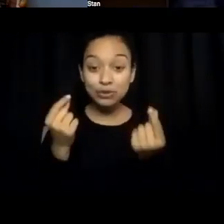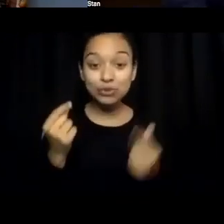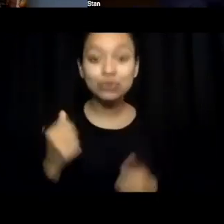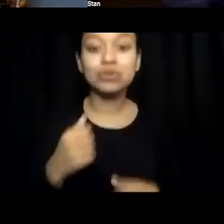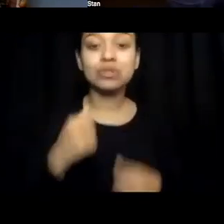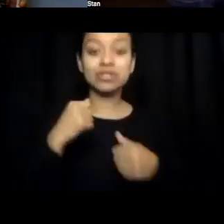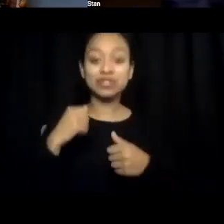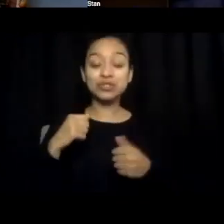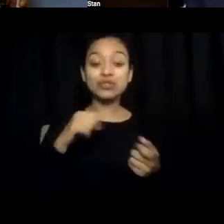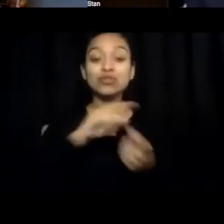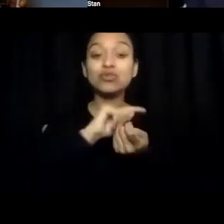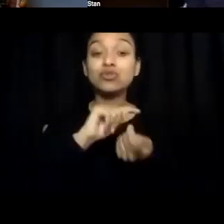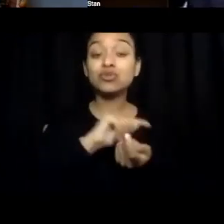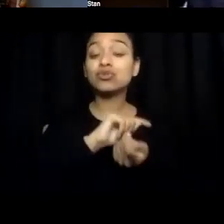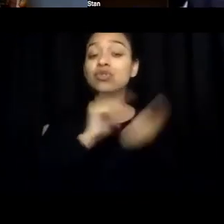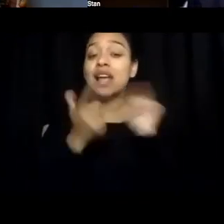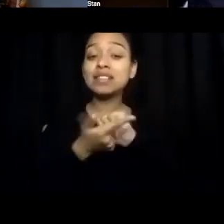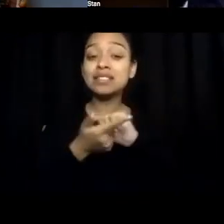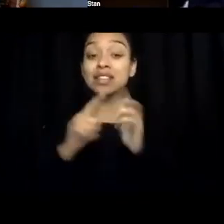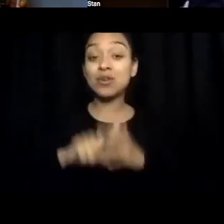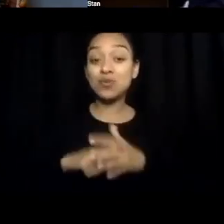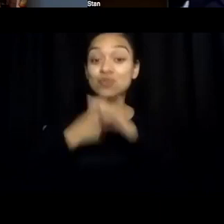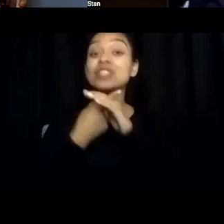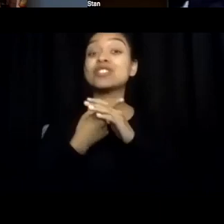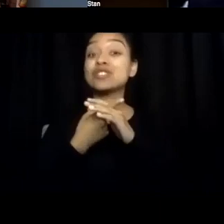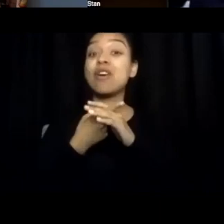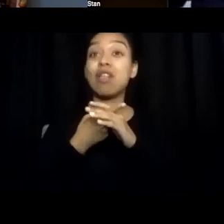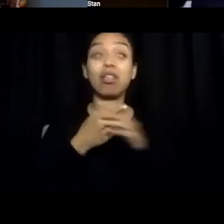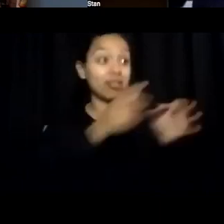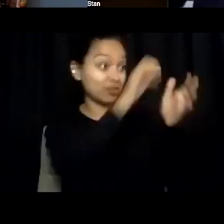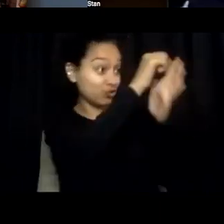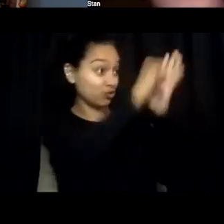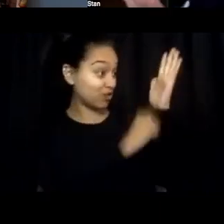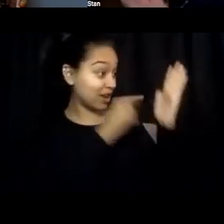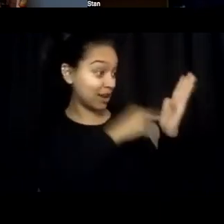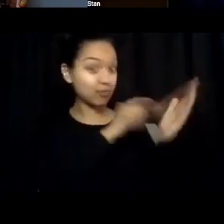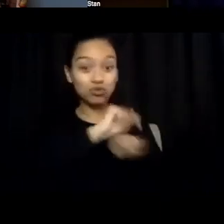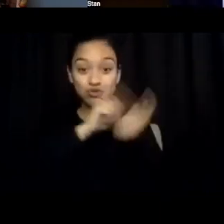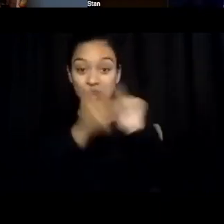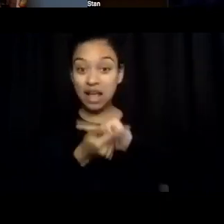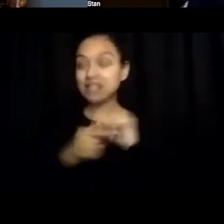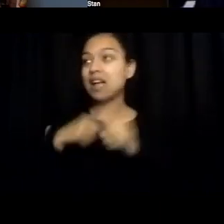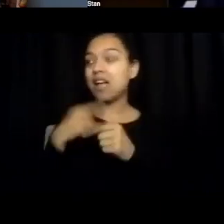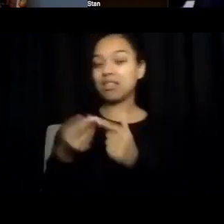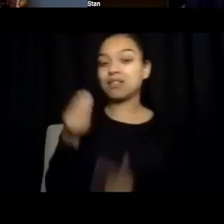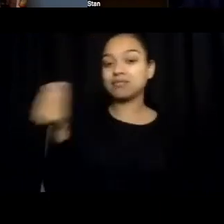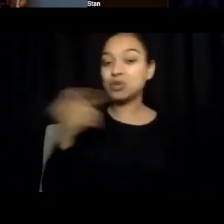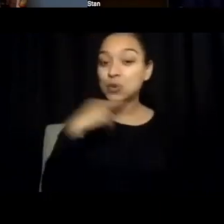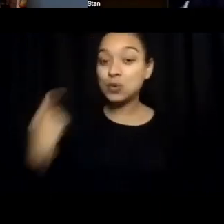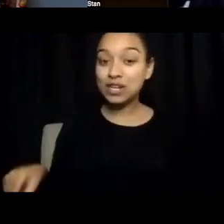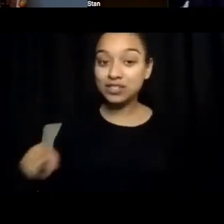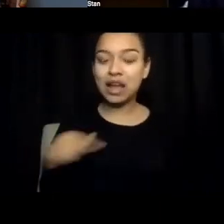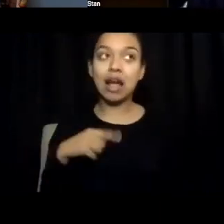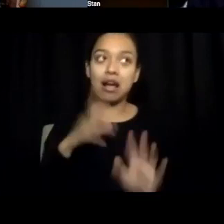them into that culture. And it was very interesting to be, I was so scared to go to Moscow, I have to tell you. Yeah. But I'm